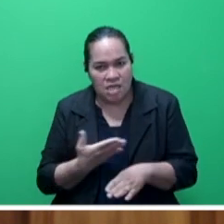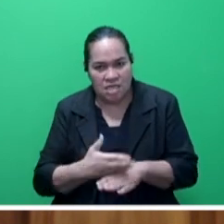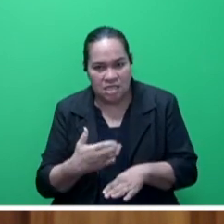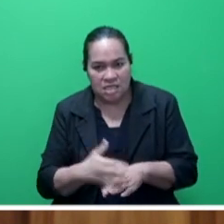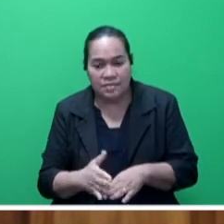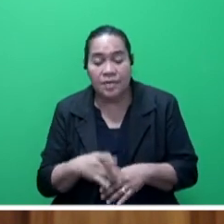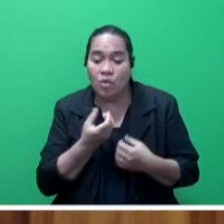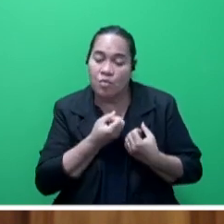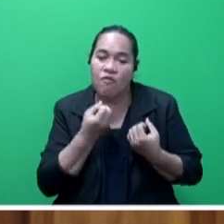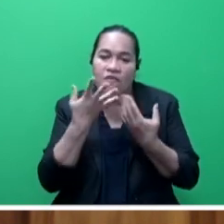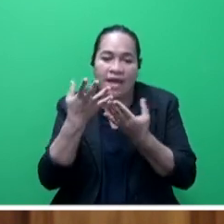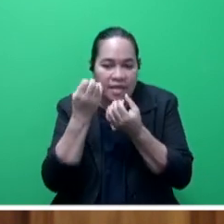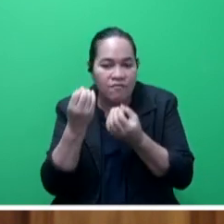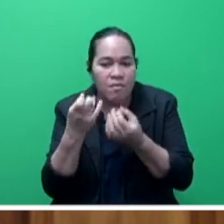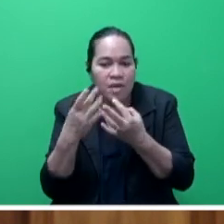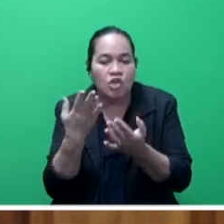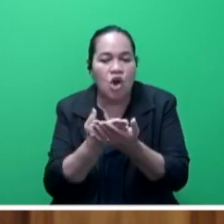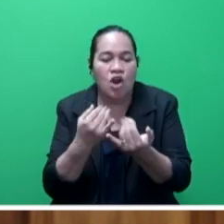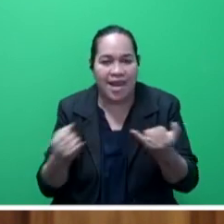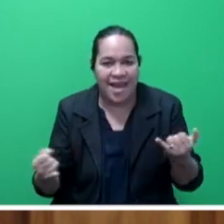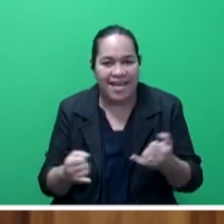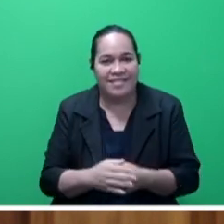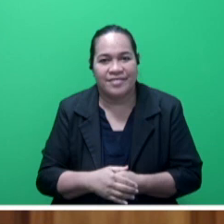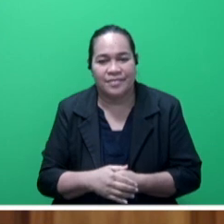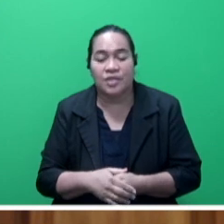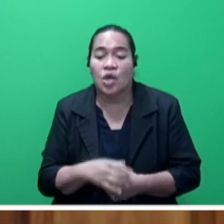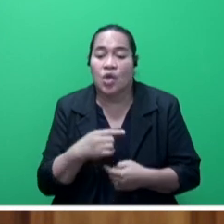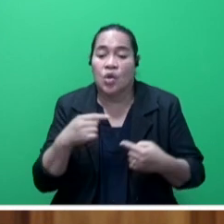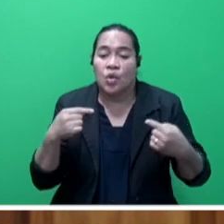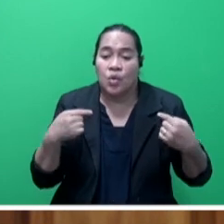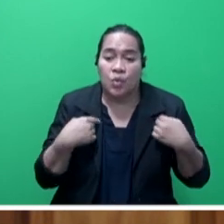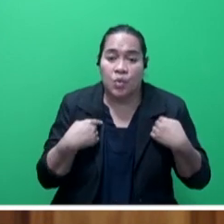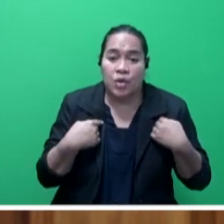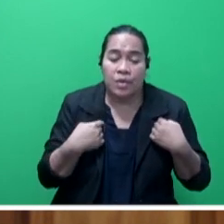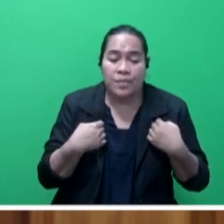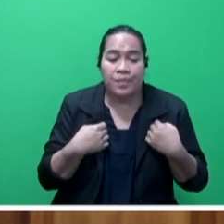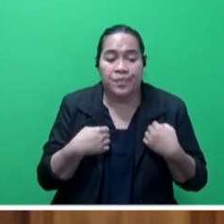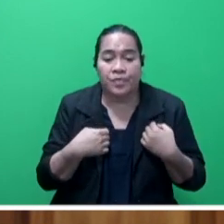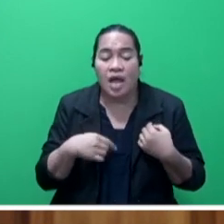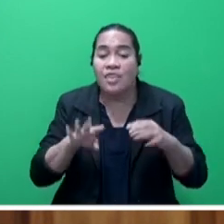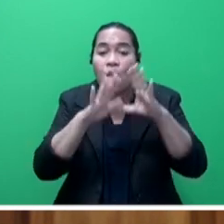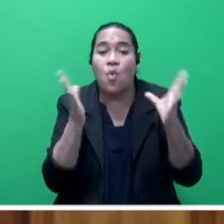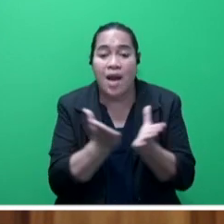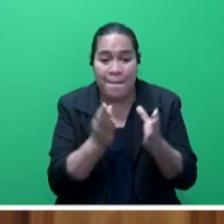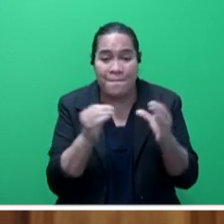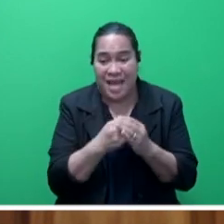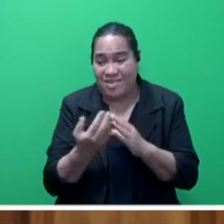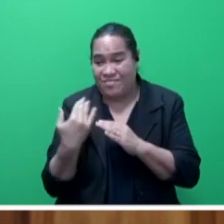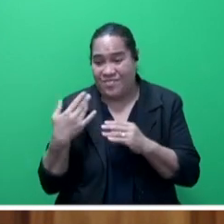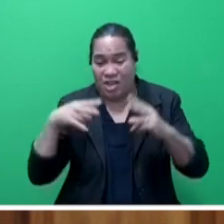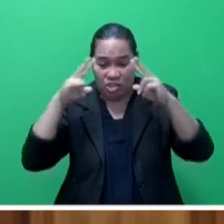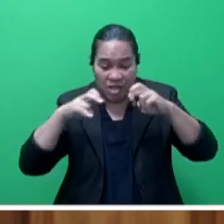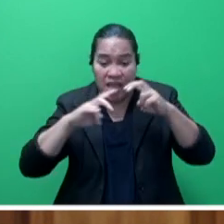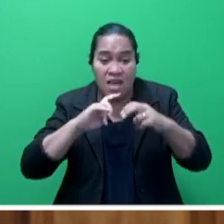providing information online at a single point. We have actually, Mr. Speaker, said the World Bank in a recent survey showed that by